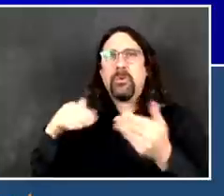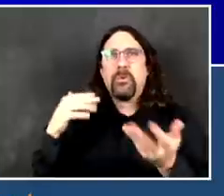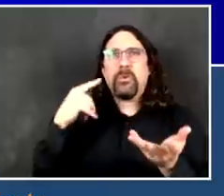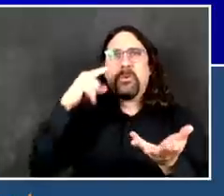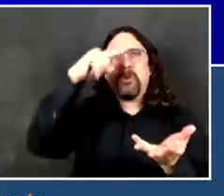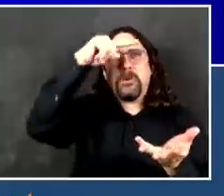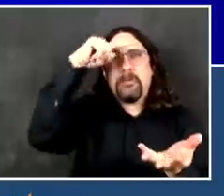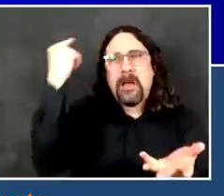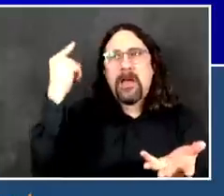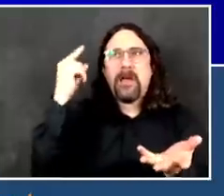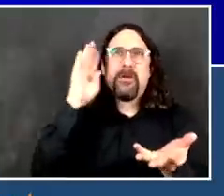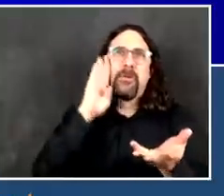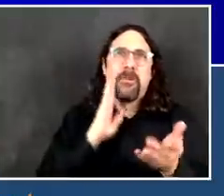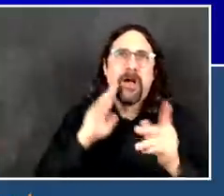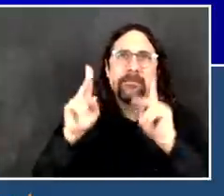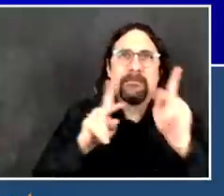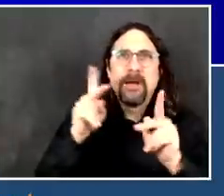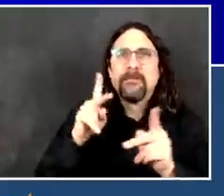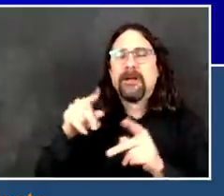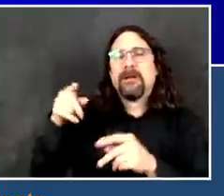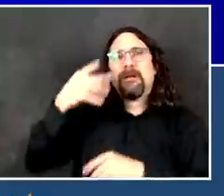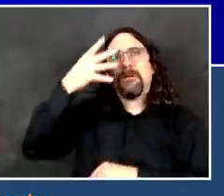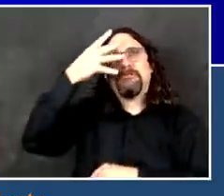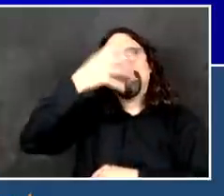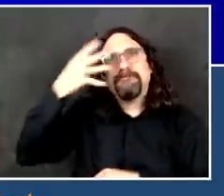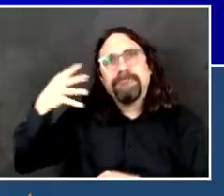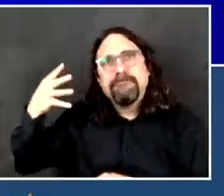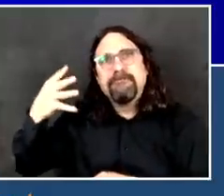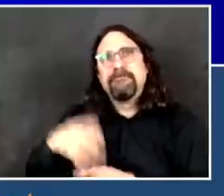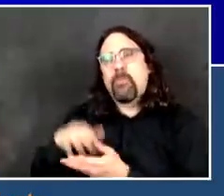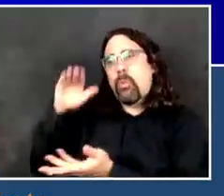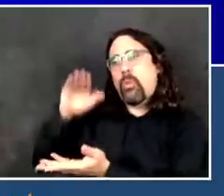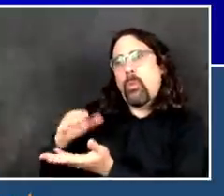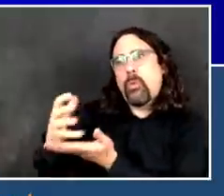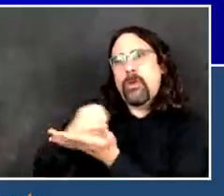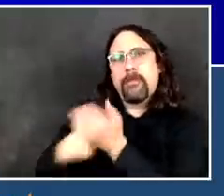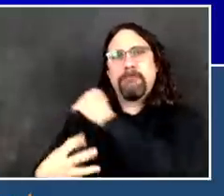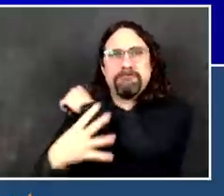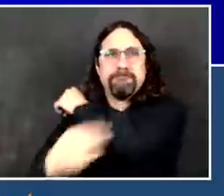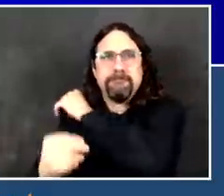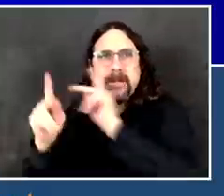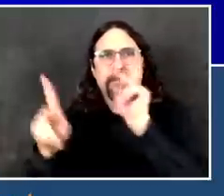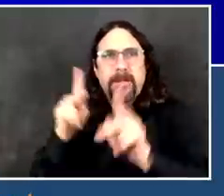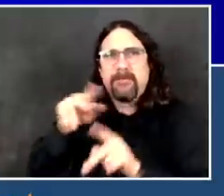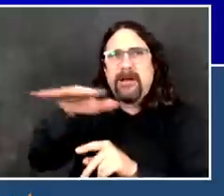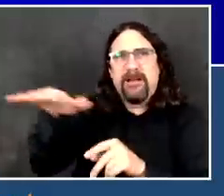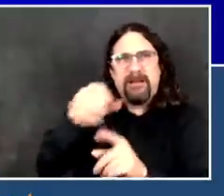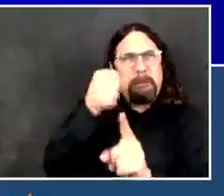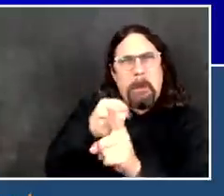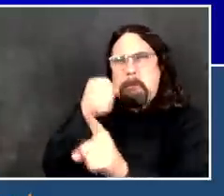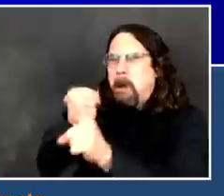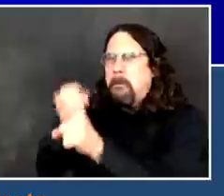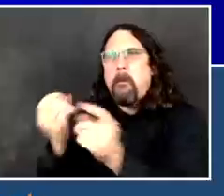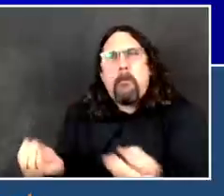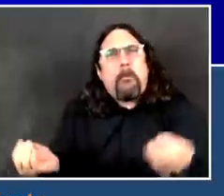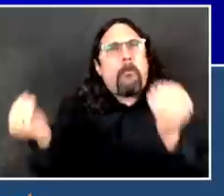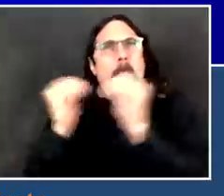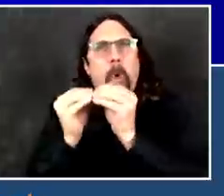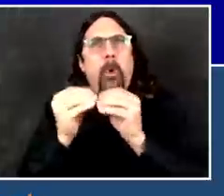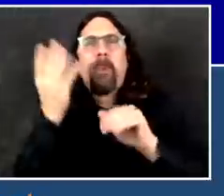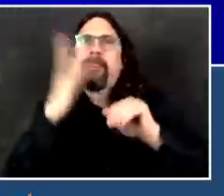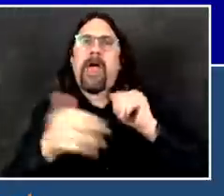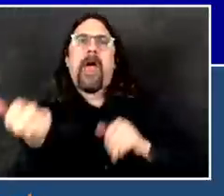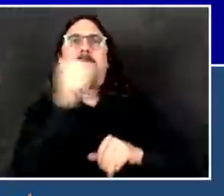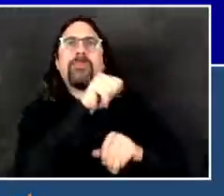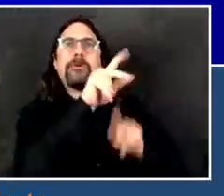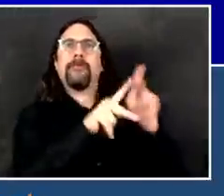we're going to do that in a lot of ways. We've talked about all the community outreach we're going to do, the telehealth programs, everything we're going to do to reach people, but obviously